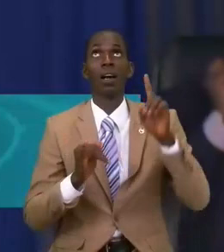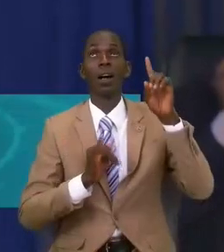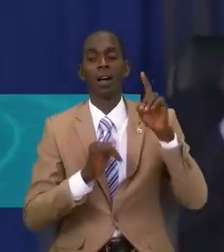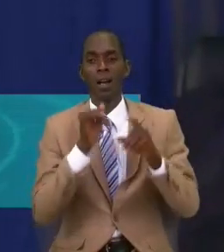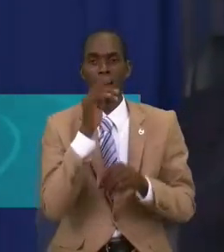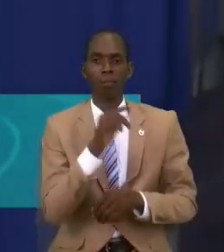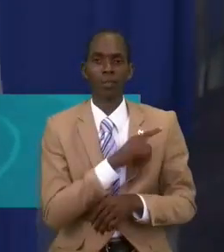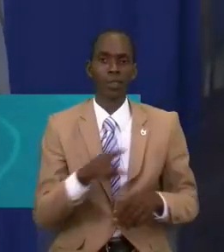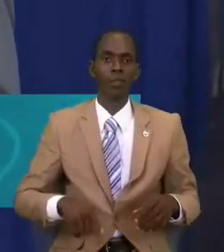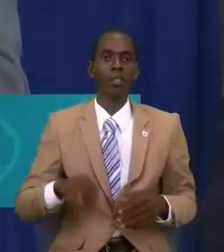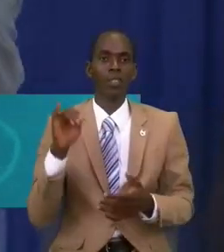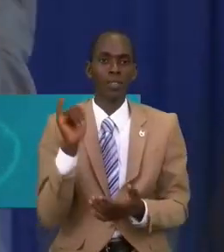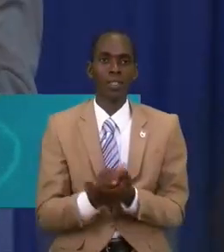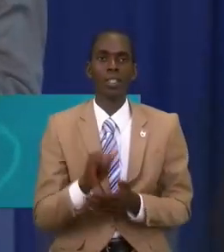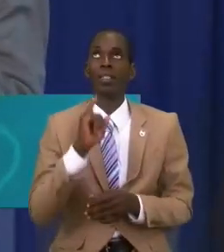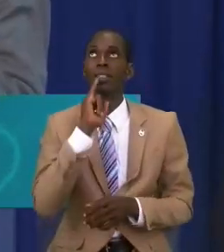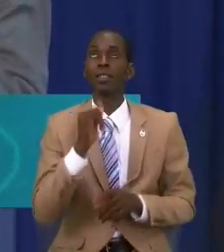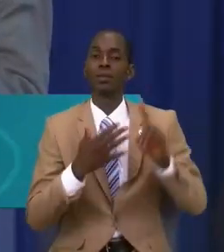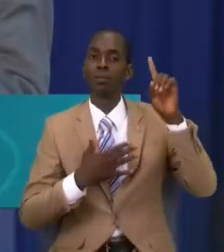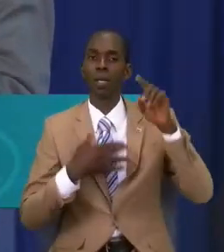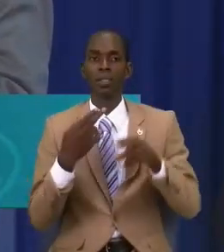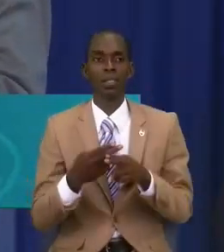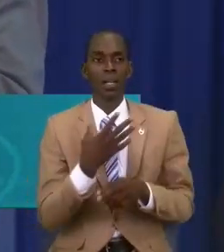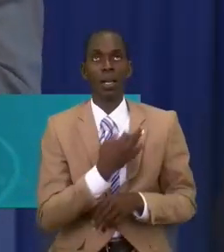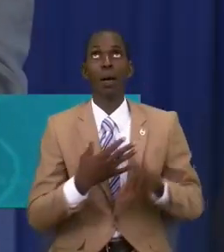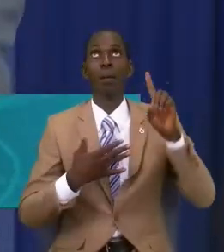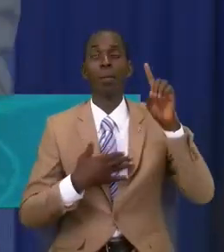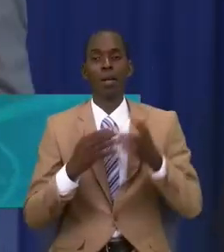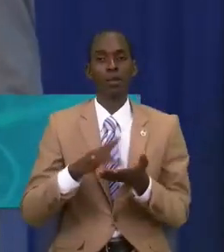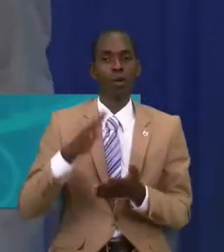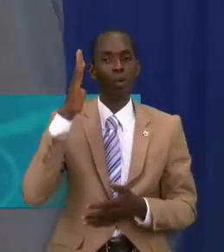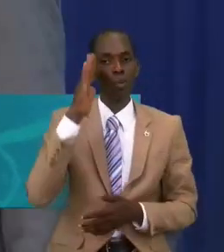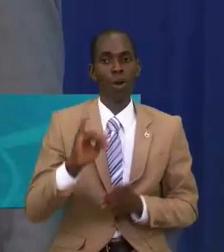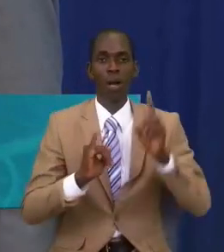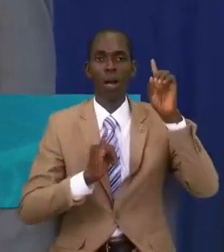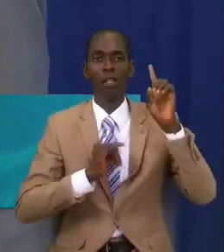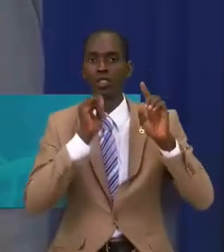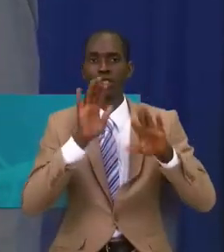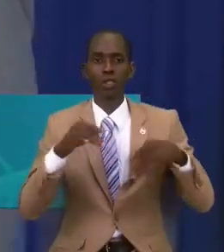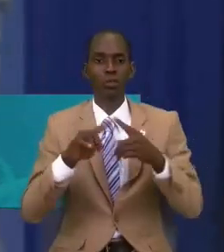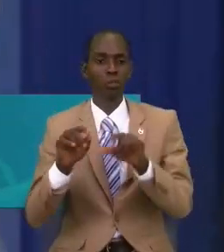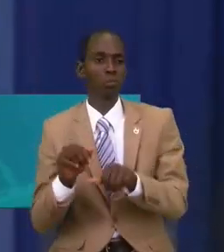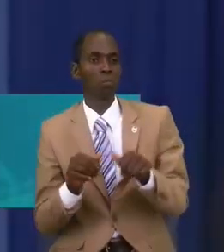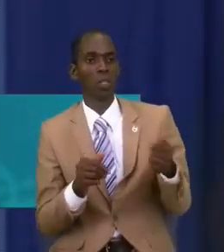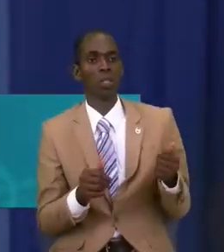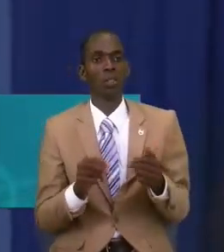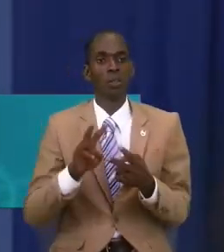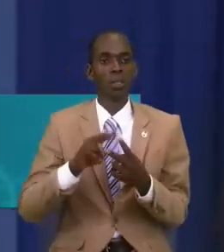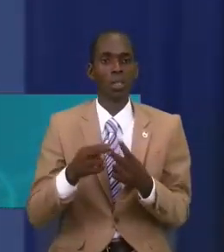will I not give to another, neither my praise to graven images.